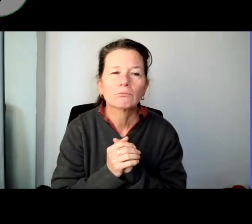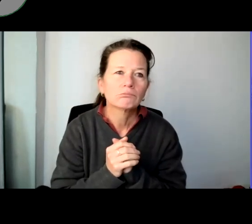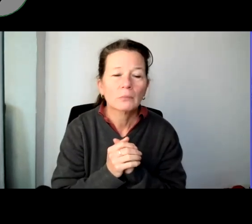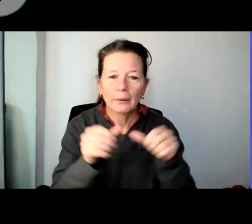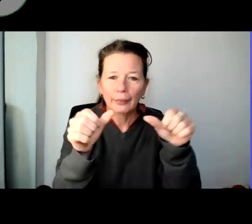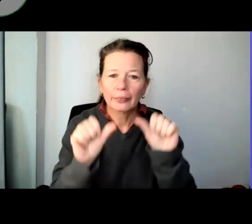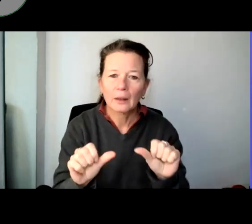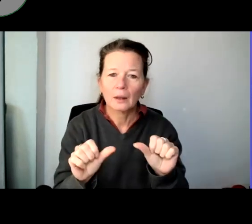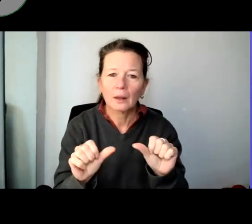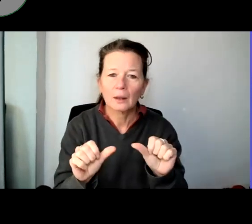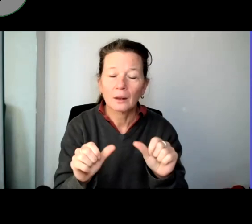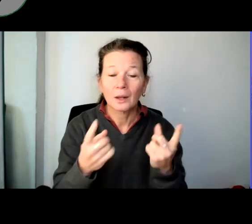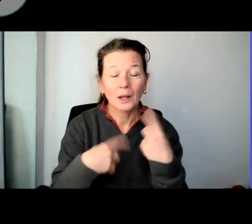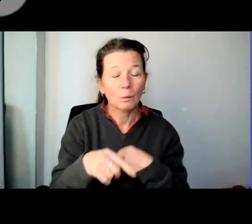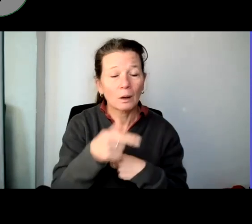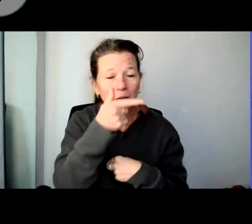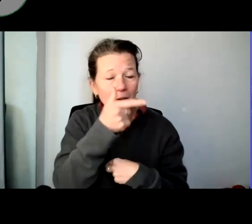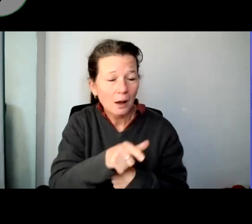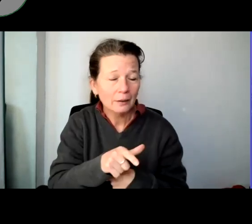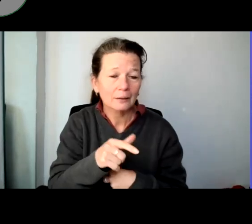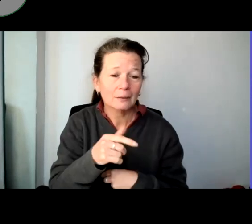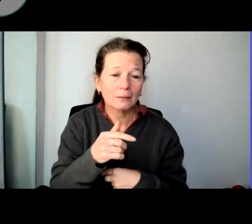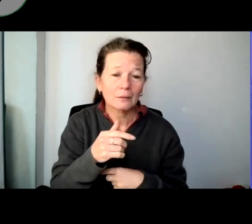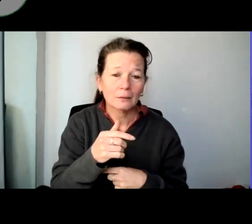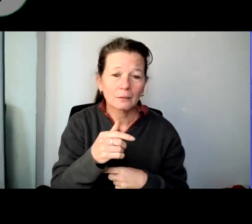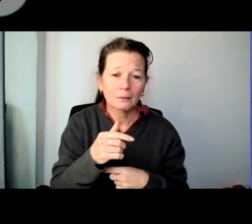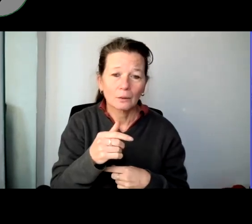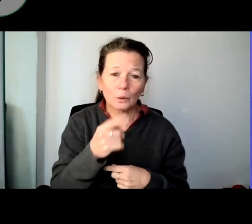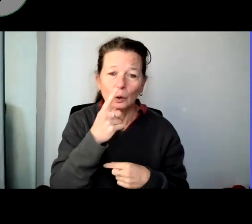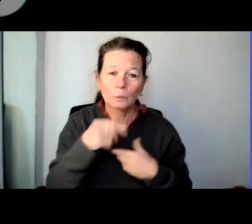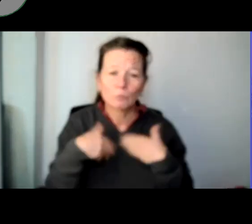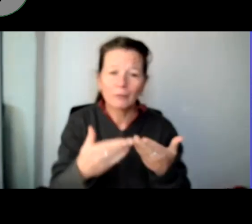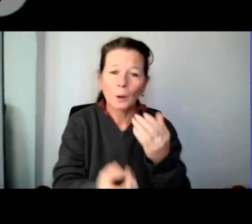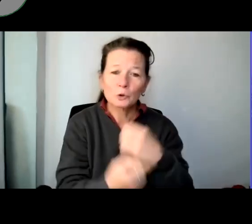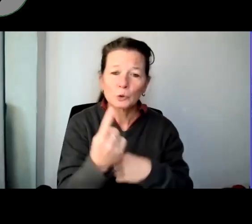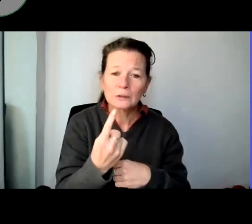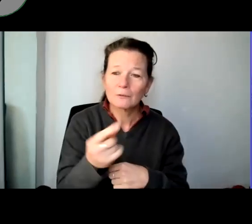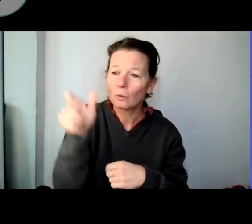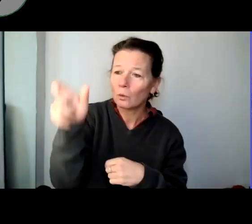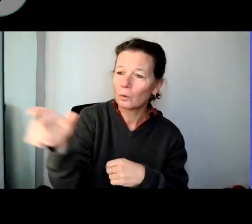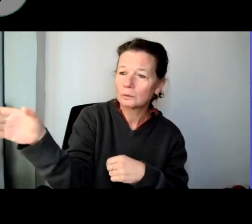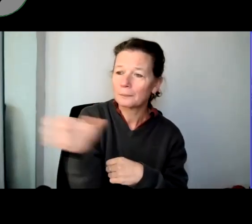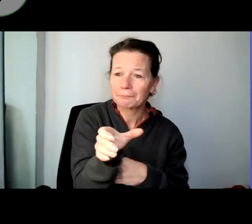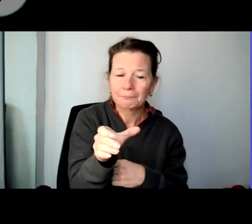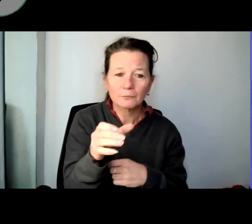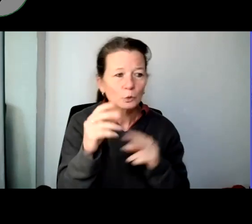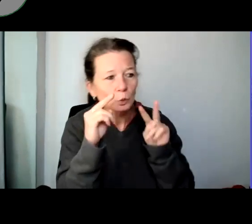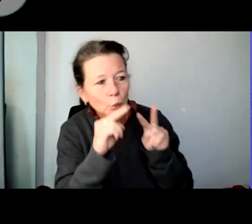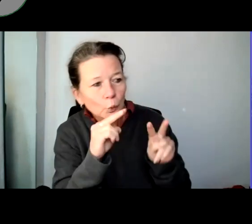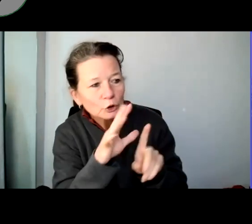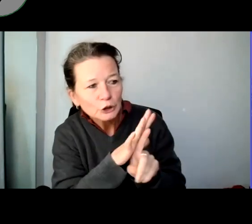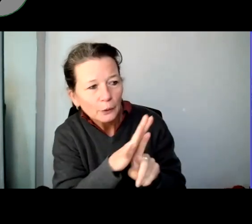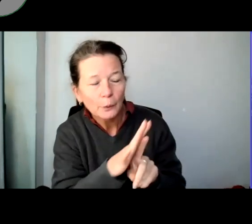Then we were fortunate that we were able to provide an opportunity for an artist to shadow the experience. And Patrick